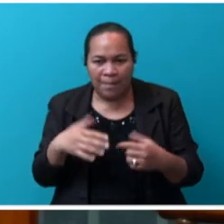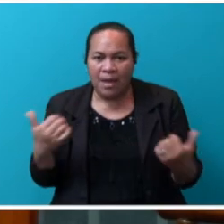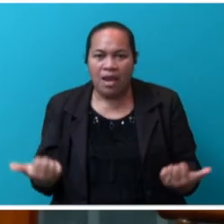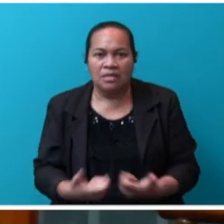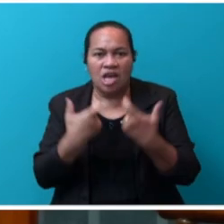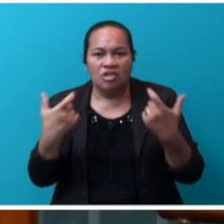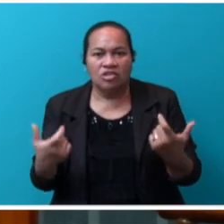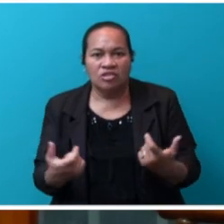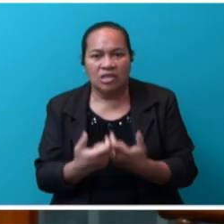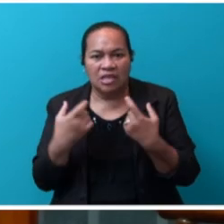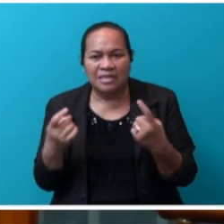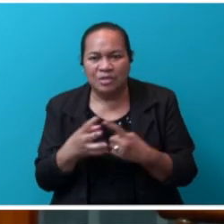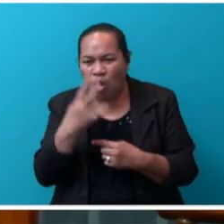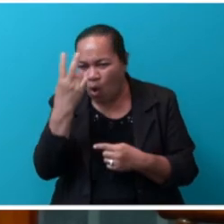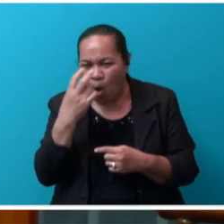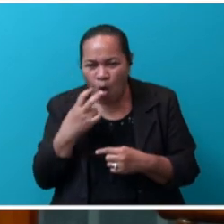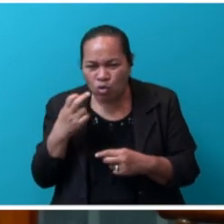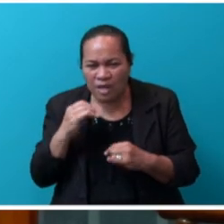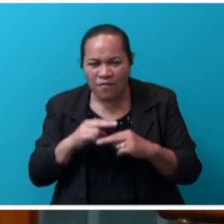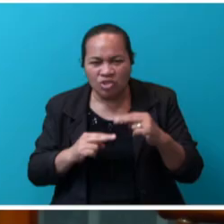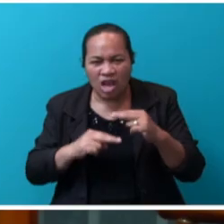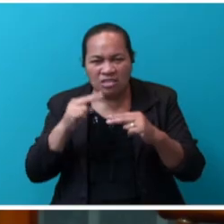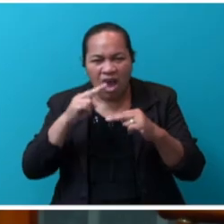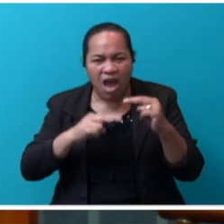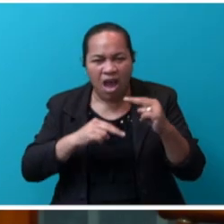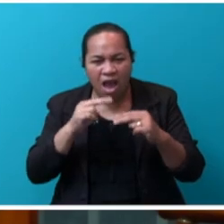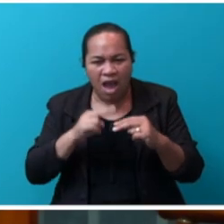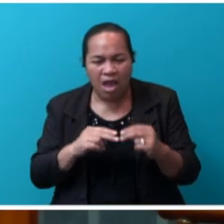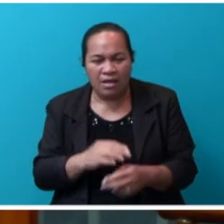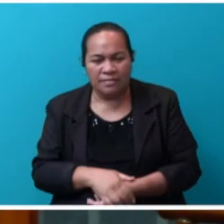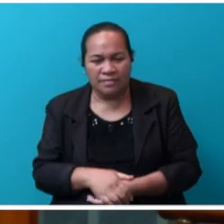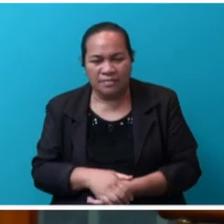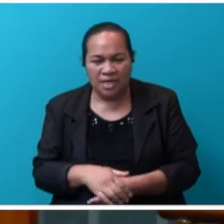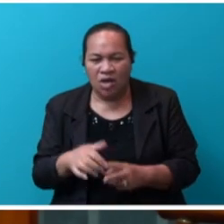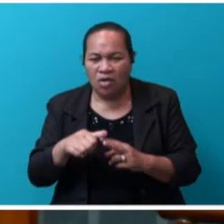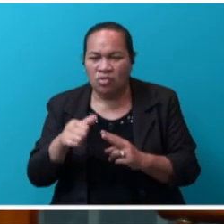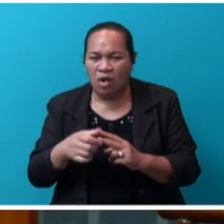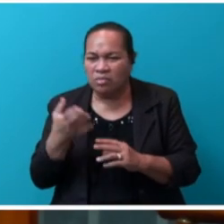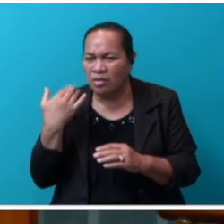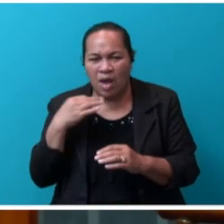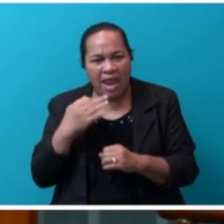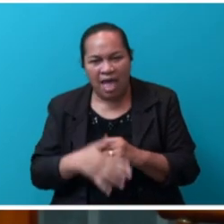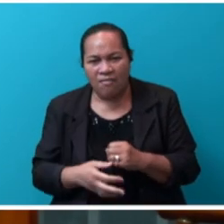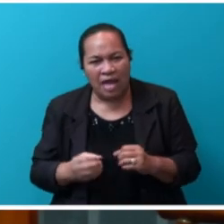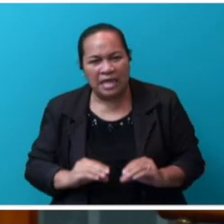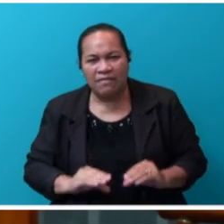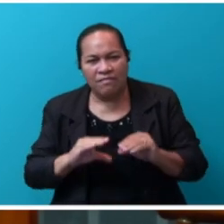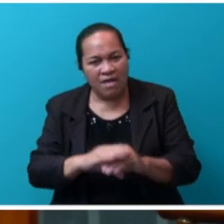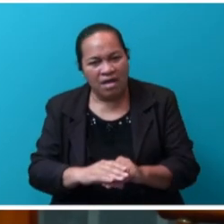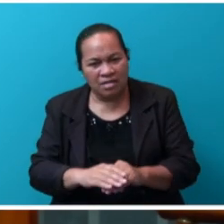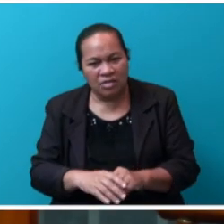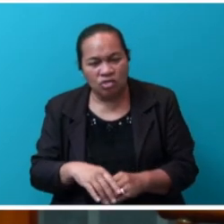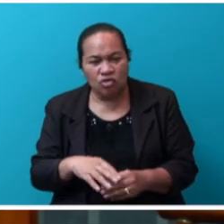including aging infrastructure due to past underinvestment, increasing urbanization, increasing